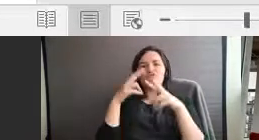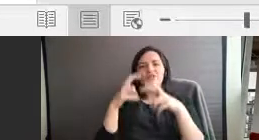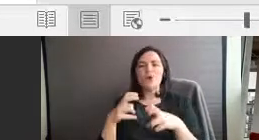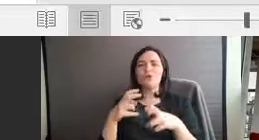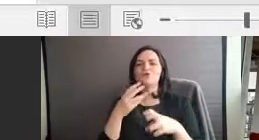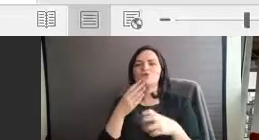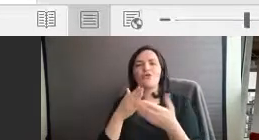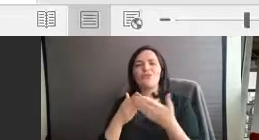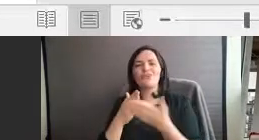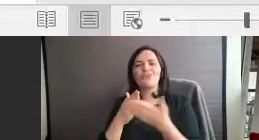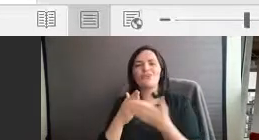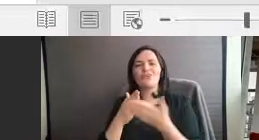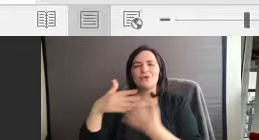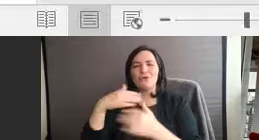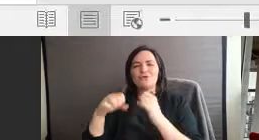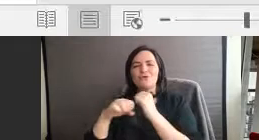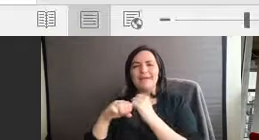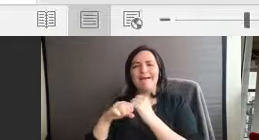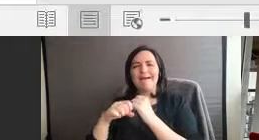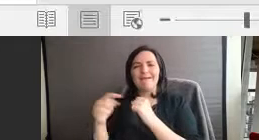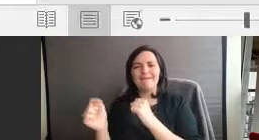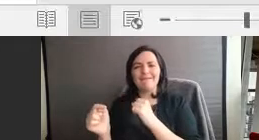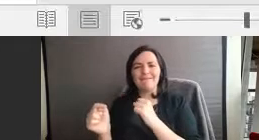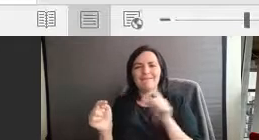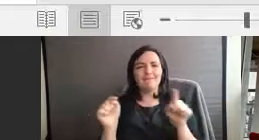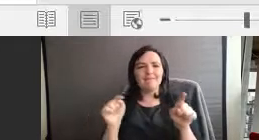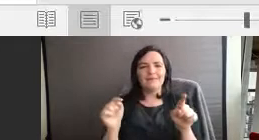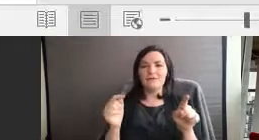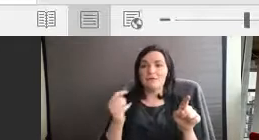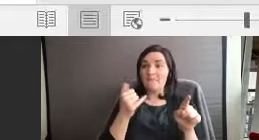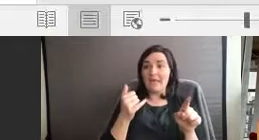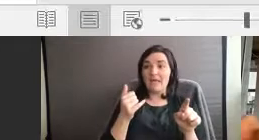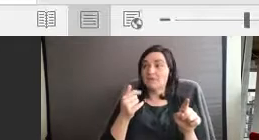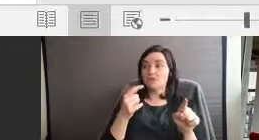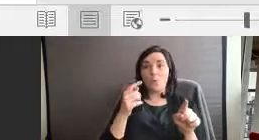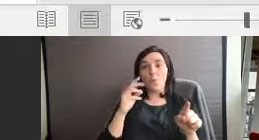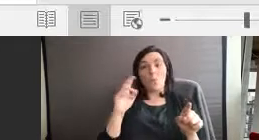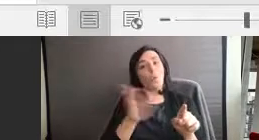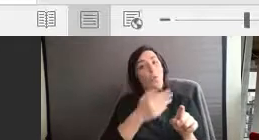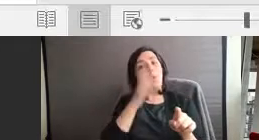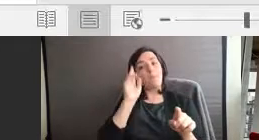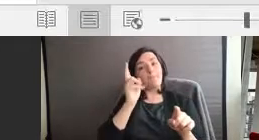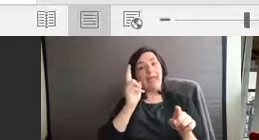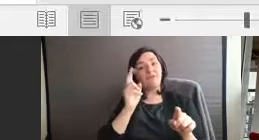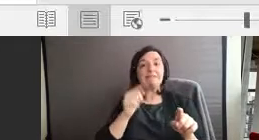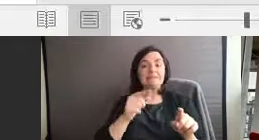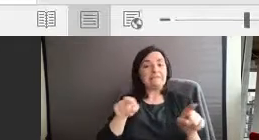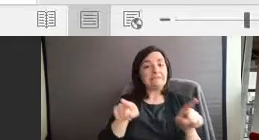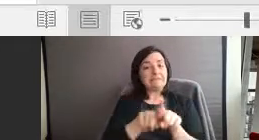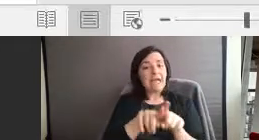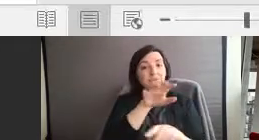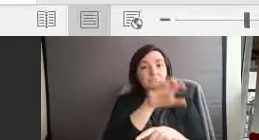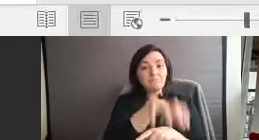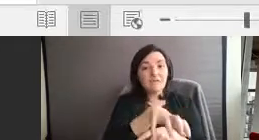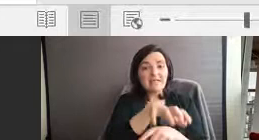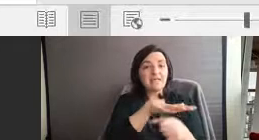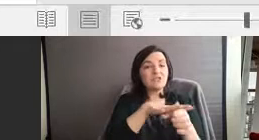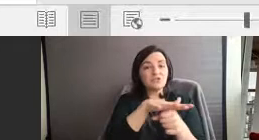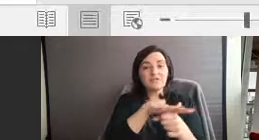media. So it might be that your focus, all of the parents are parents at the same school, for example, or all the teachers that you